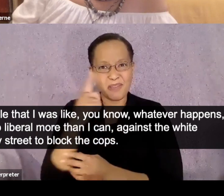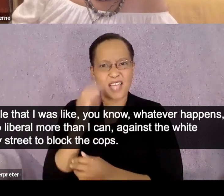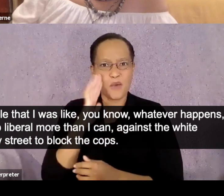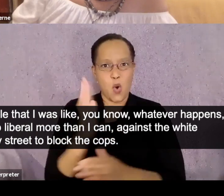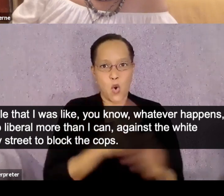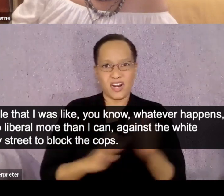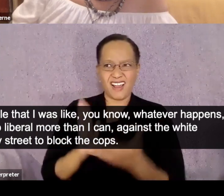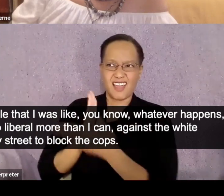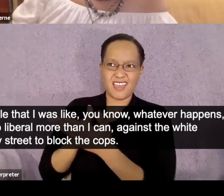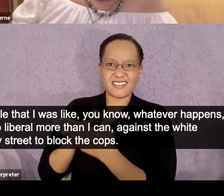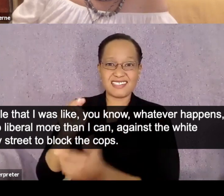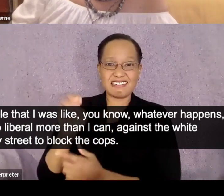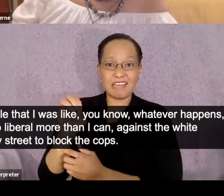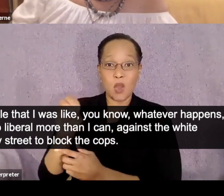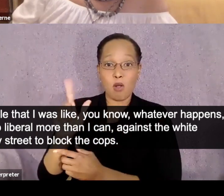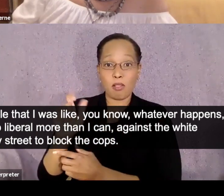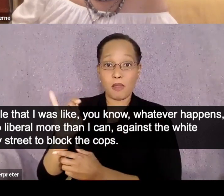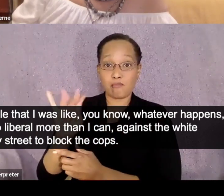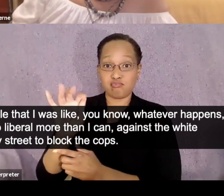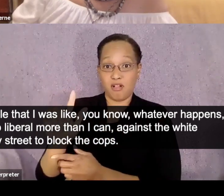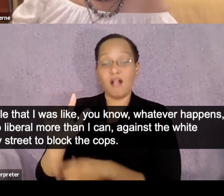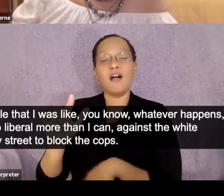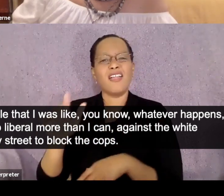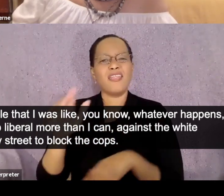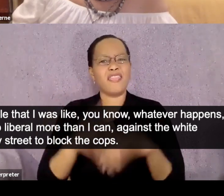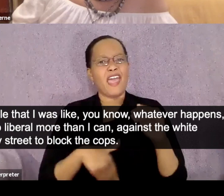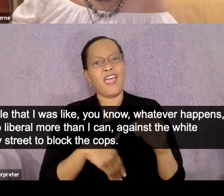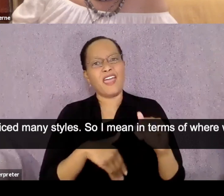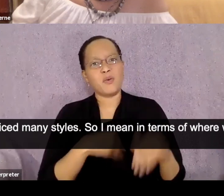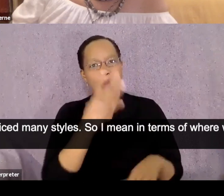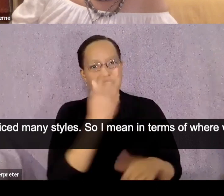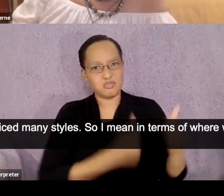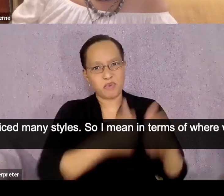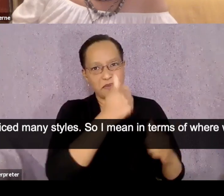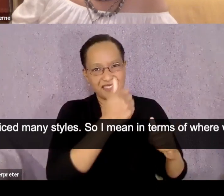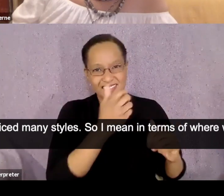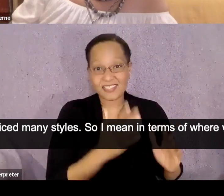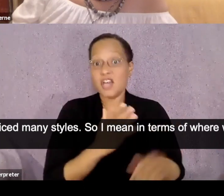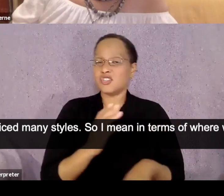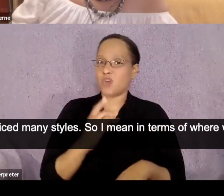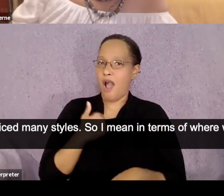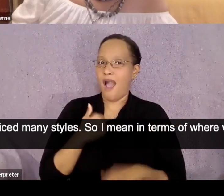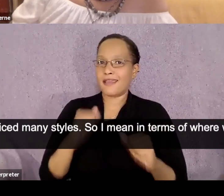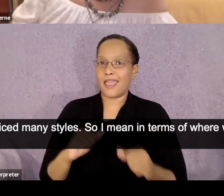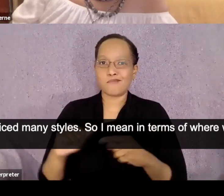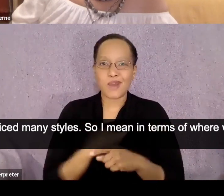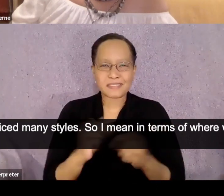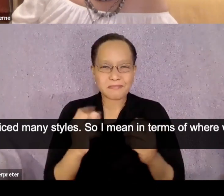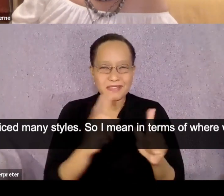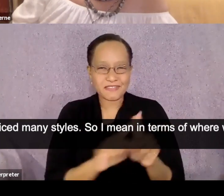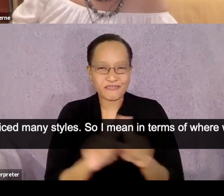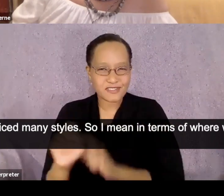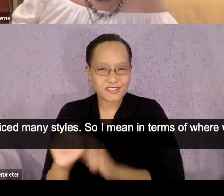white supremacist. And I still know how to set a couch on fire on my street to block the cops. I can do both. I practice many styles.